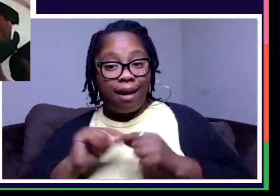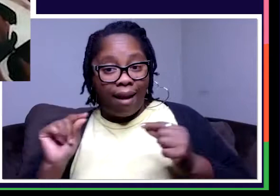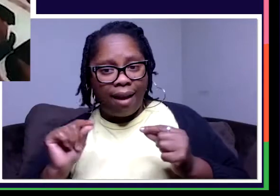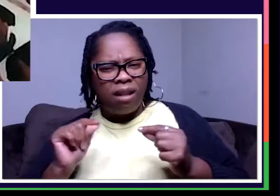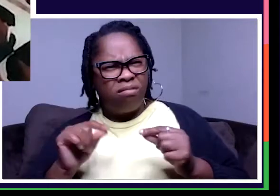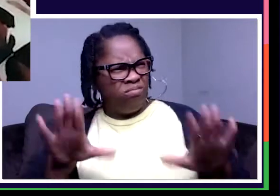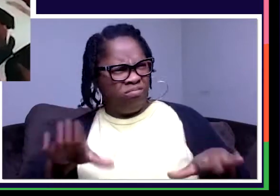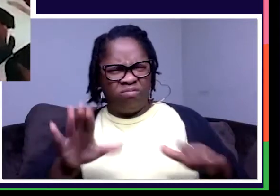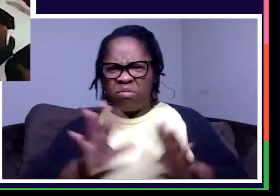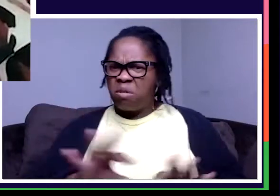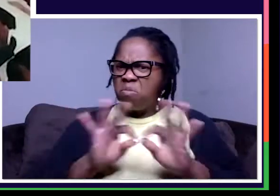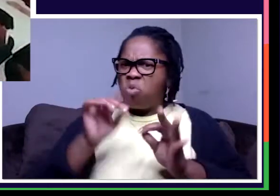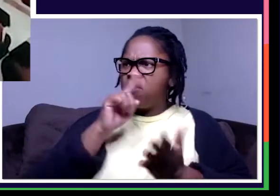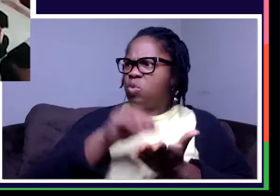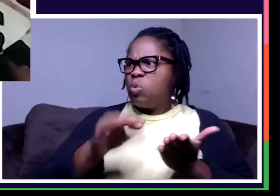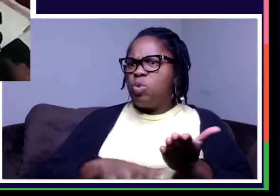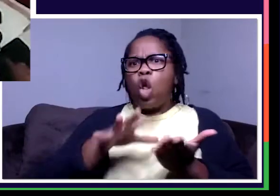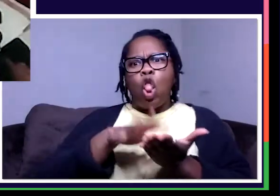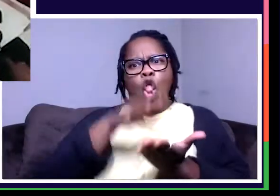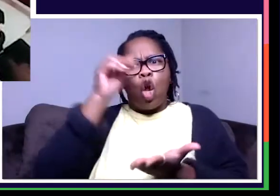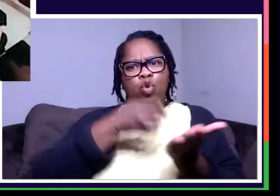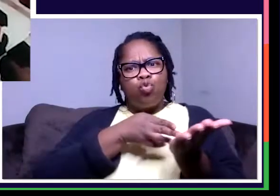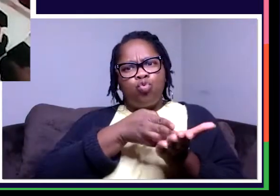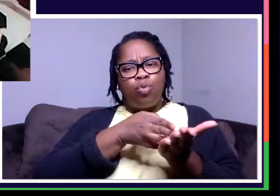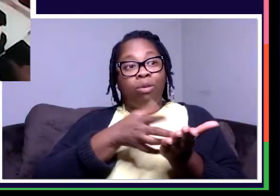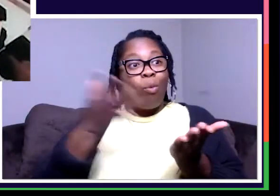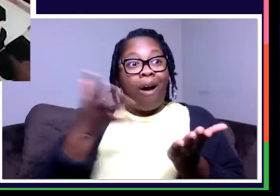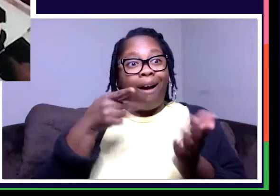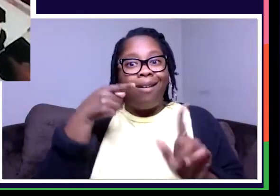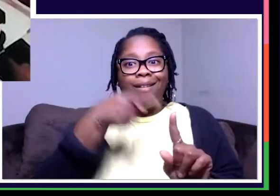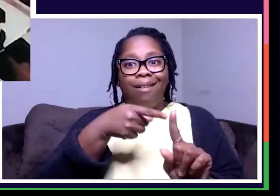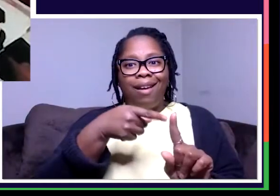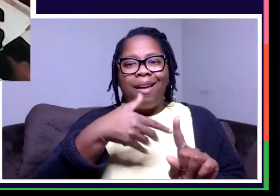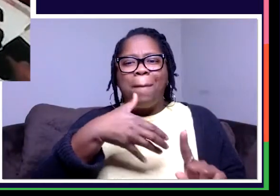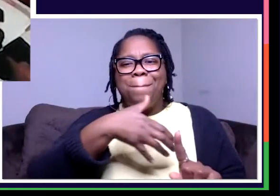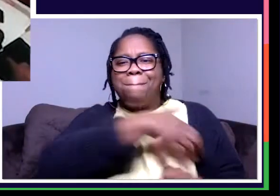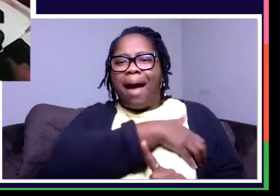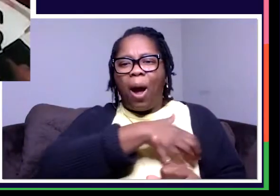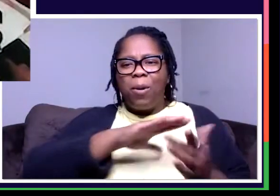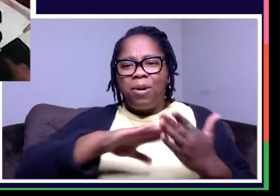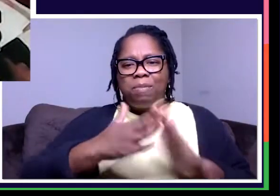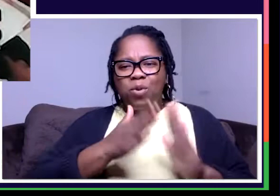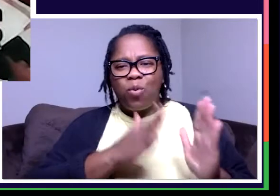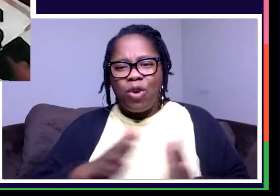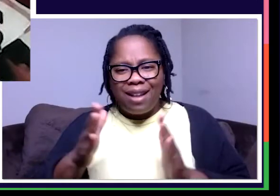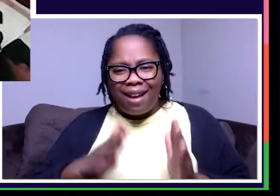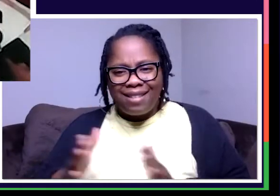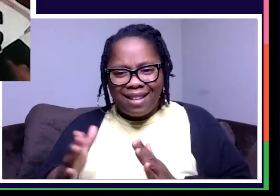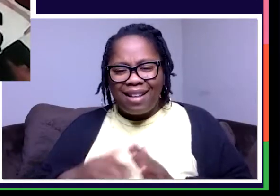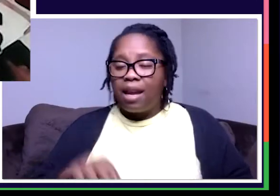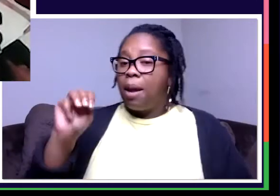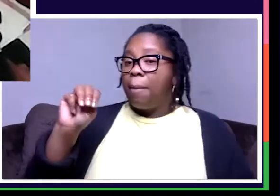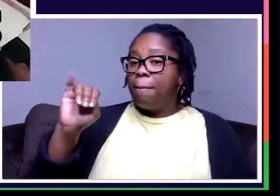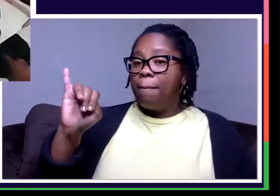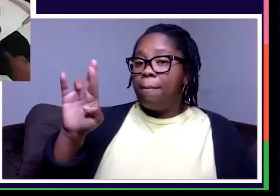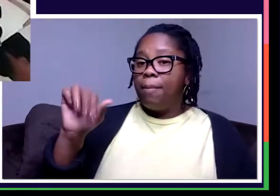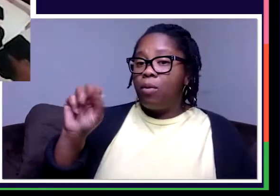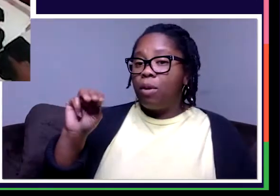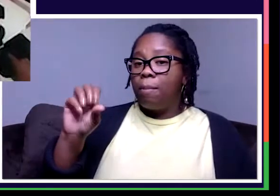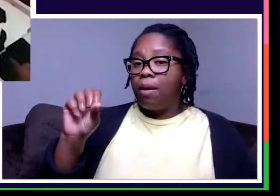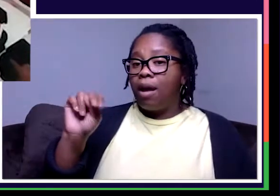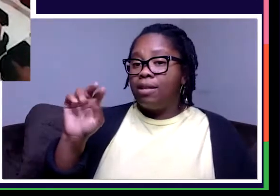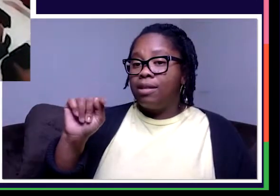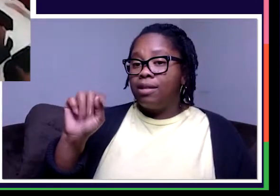it's important for our students to learn the truth and the power of community organizing.